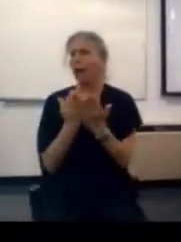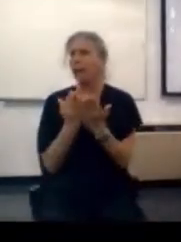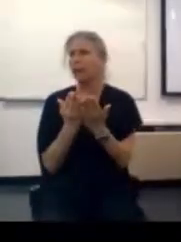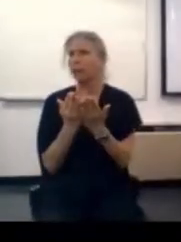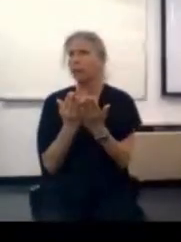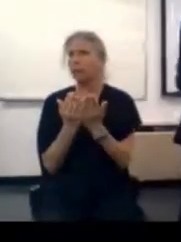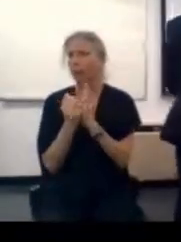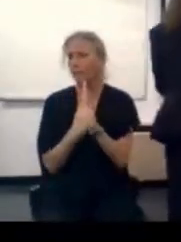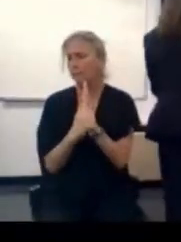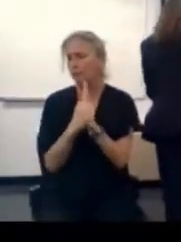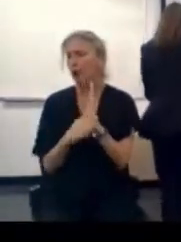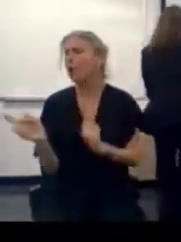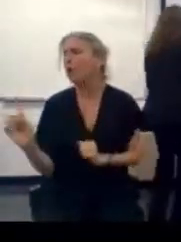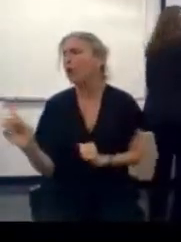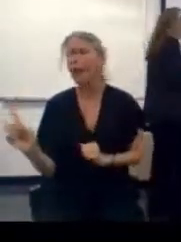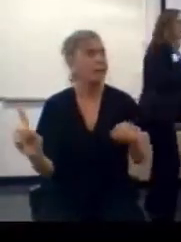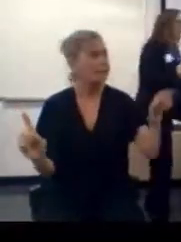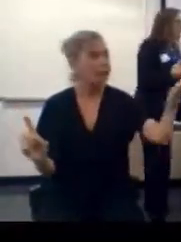White binder.